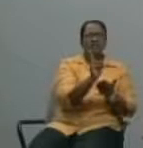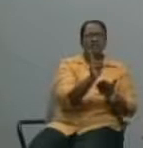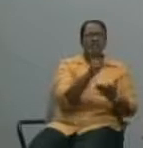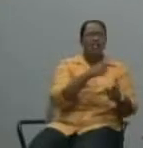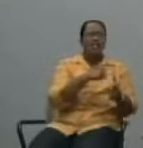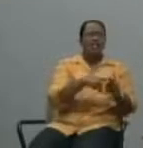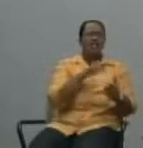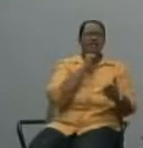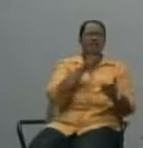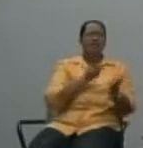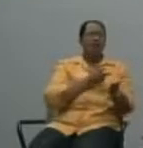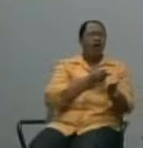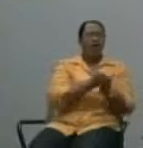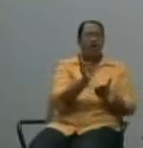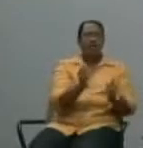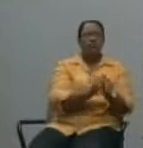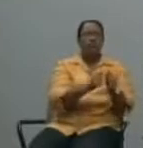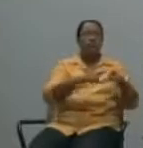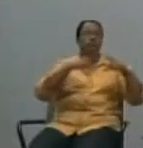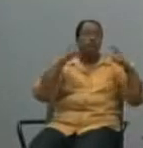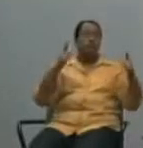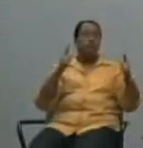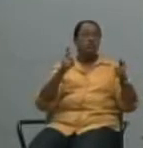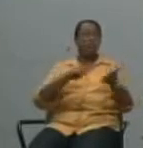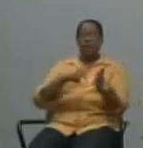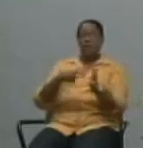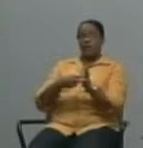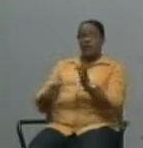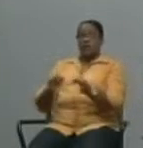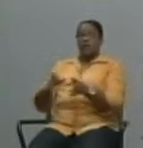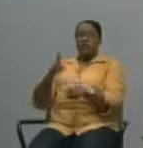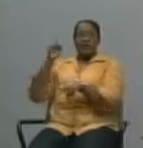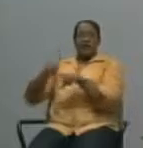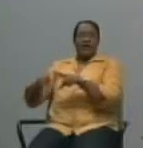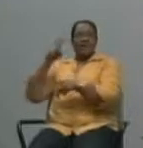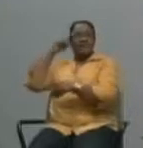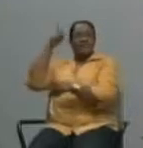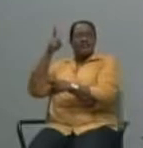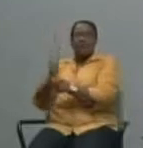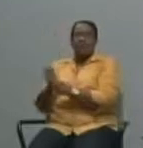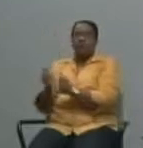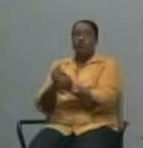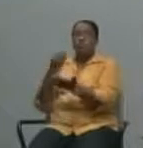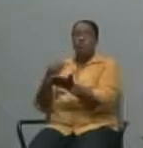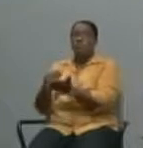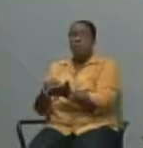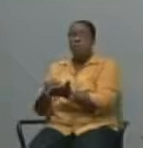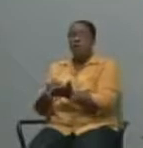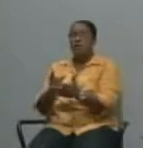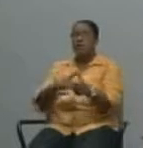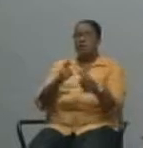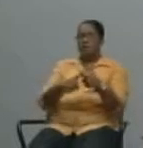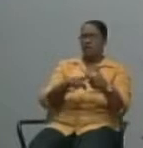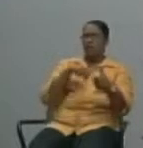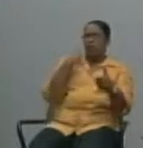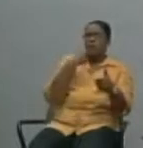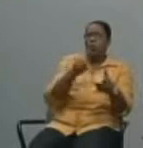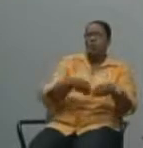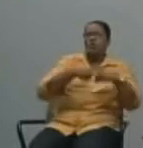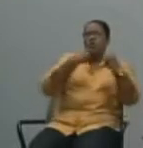then you cannot be trusted with money, that certain thing, who will trust you with genuine